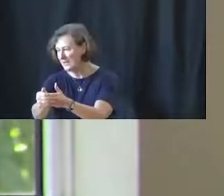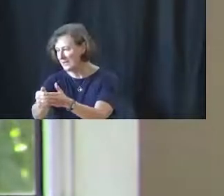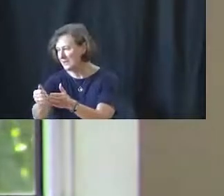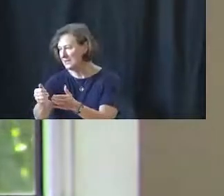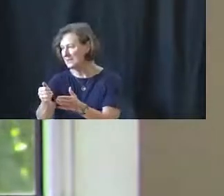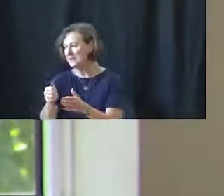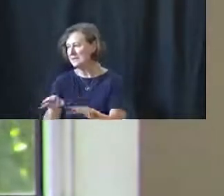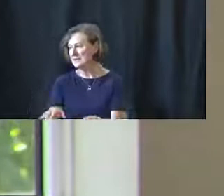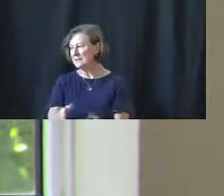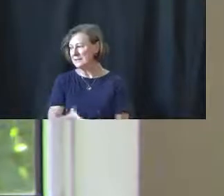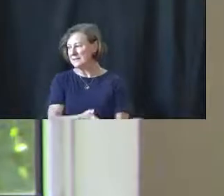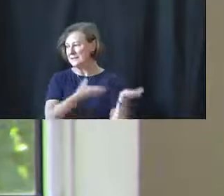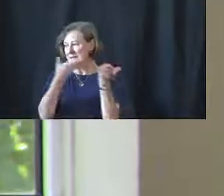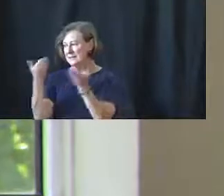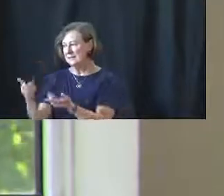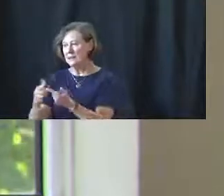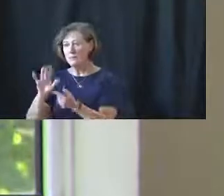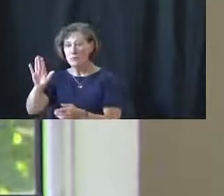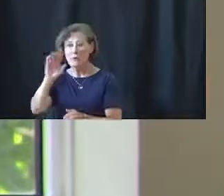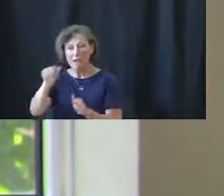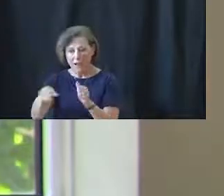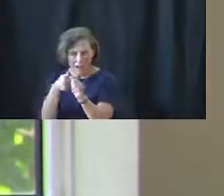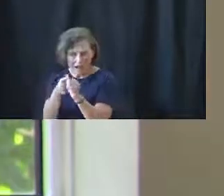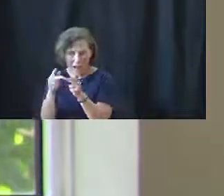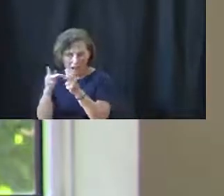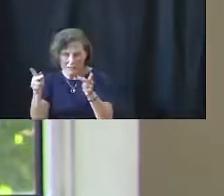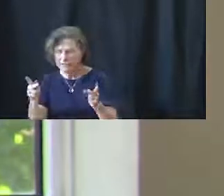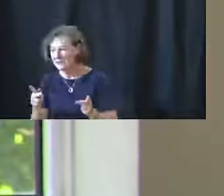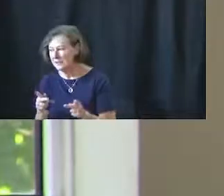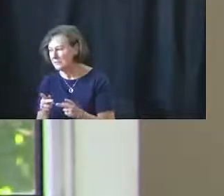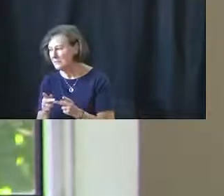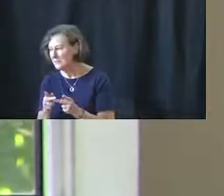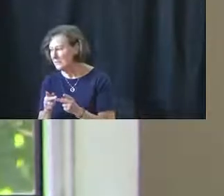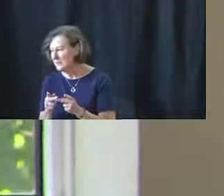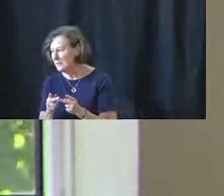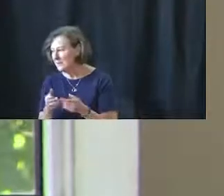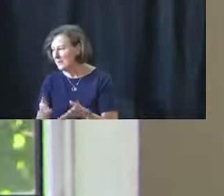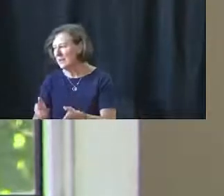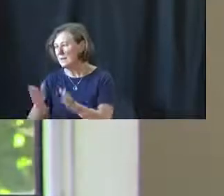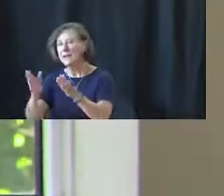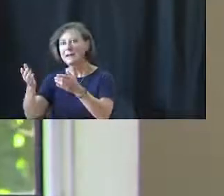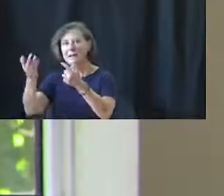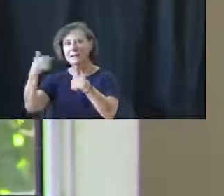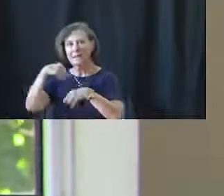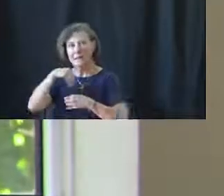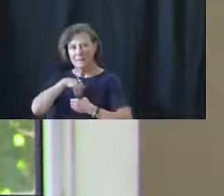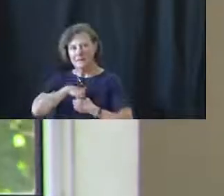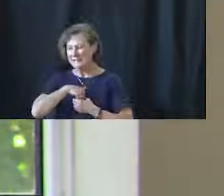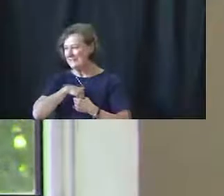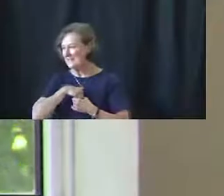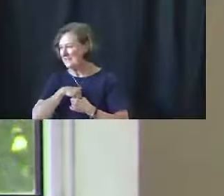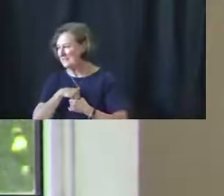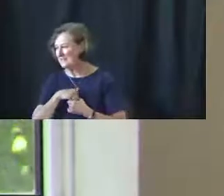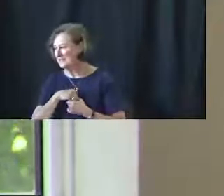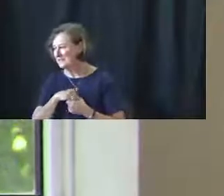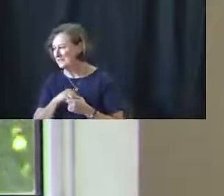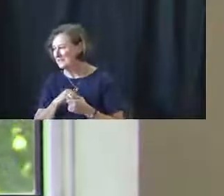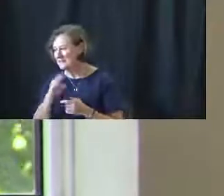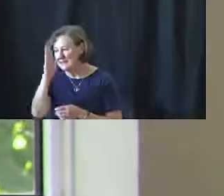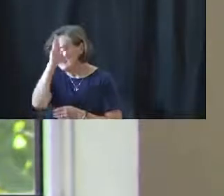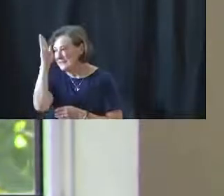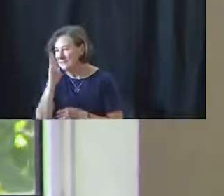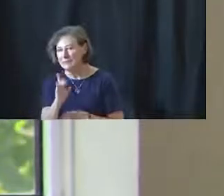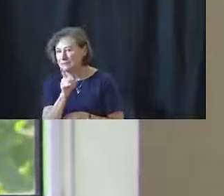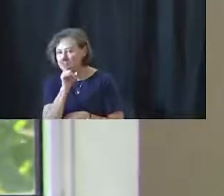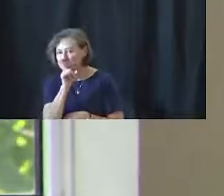Take him to your hiding place and let him come inside. He'll never tell